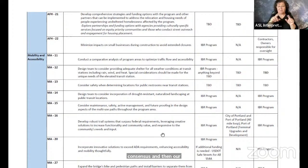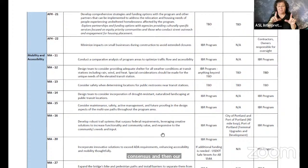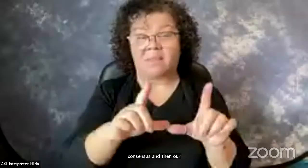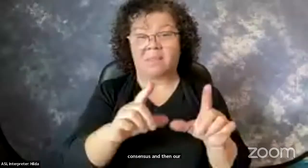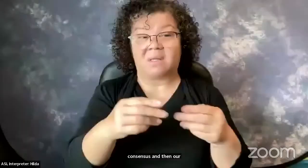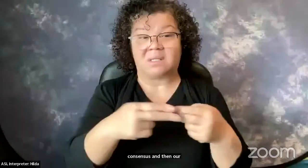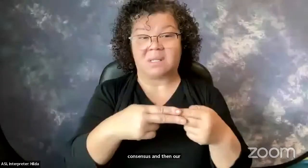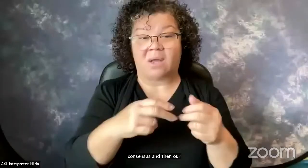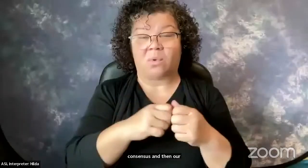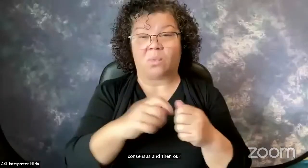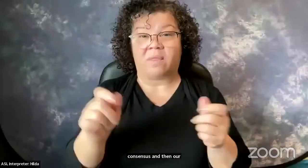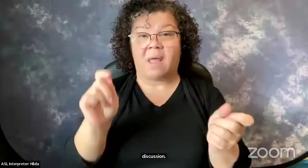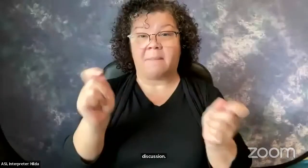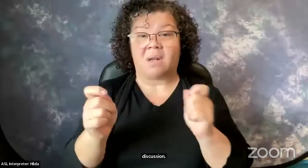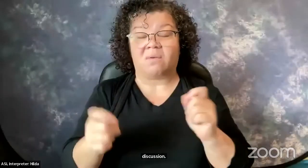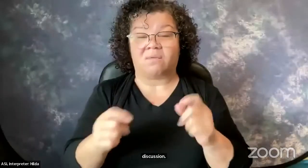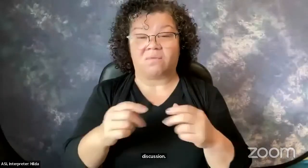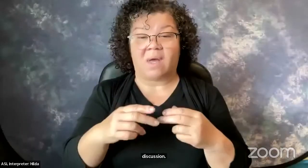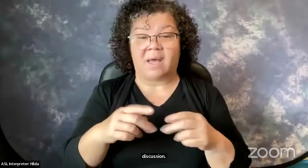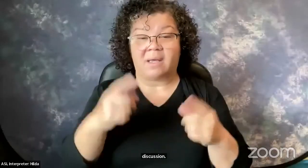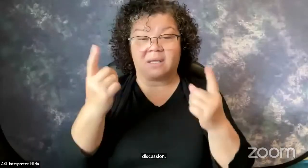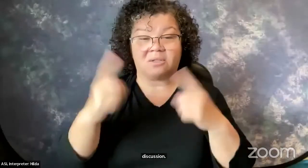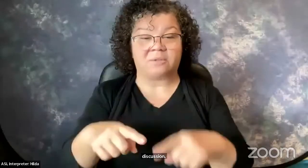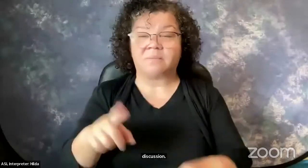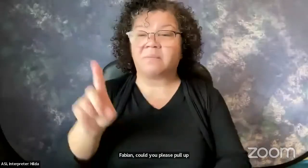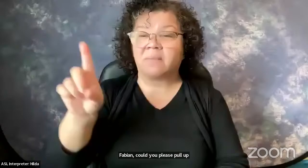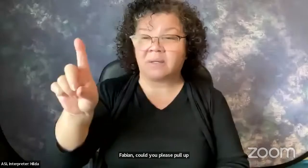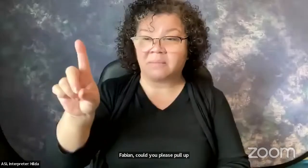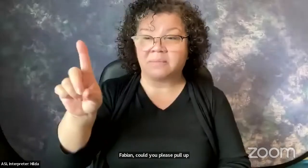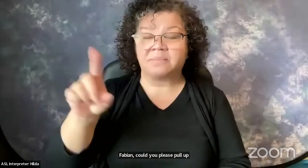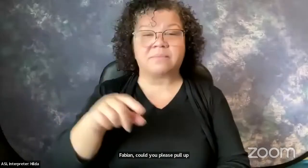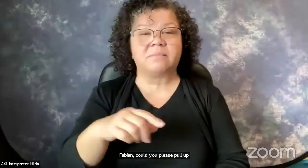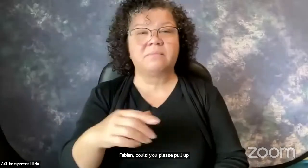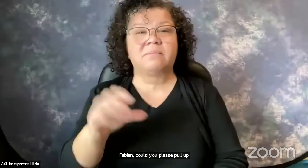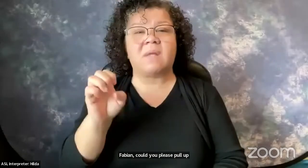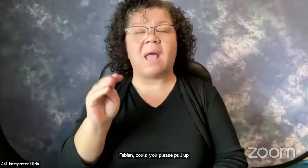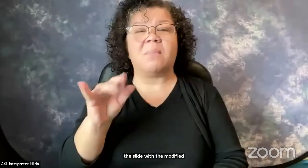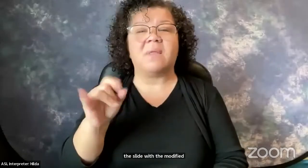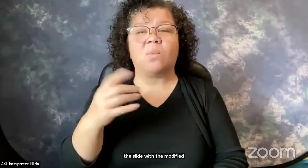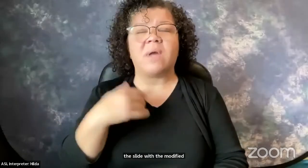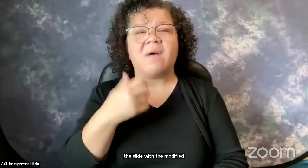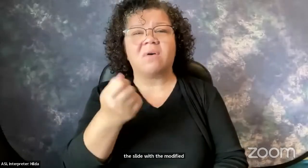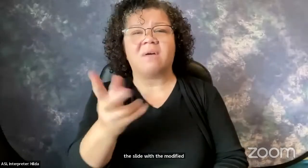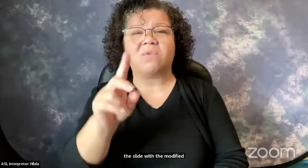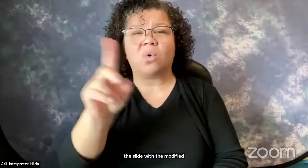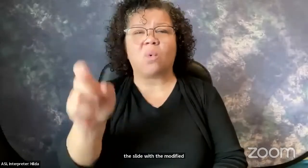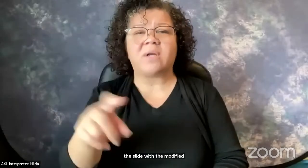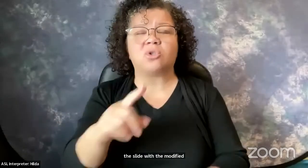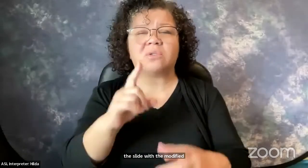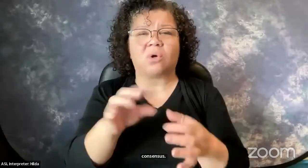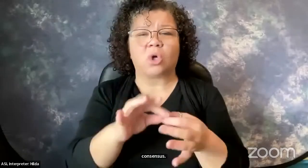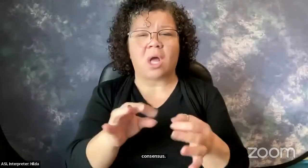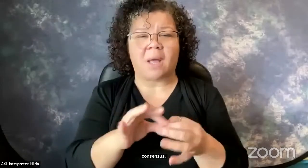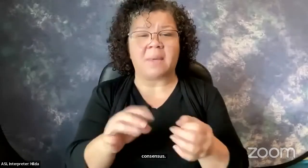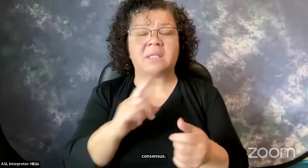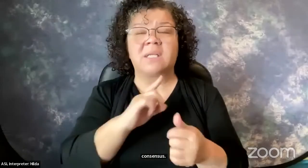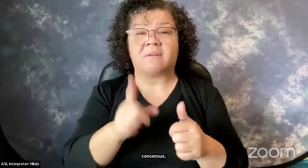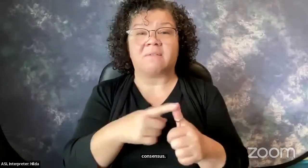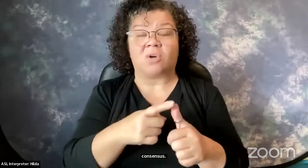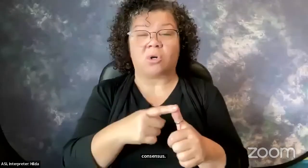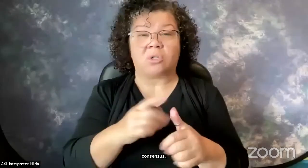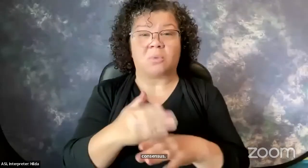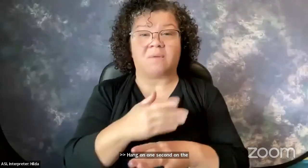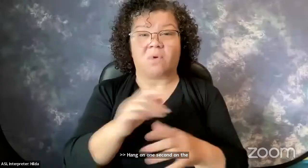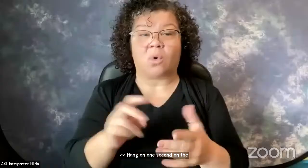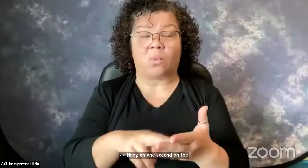modified consensus. Hang on one second on the slide. Emily, we've got a couple of questions, I think, or comments. And first, before we jump to